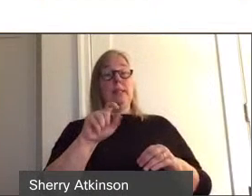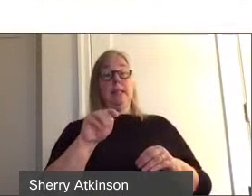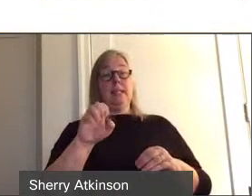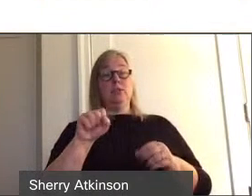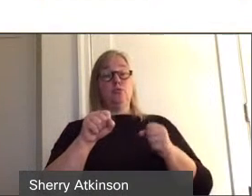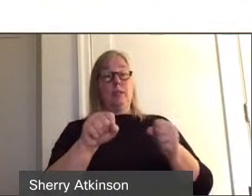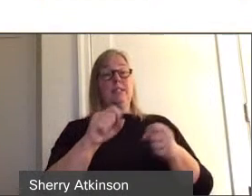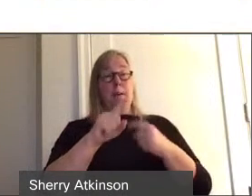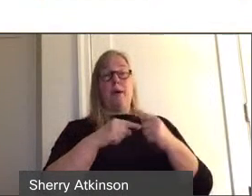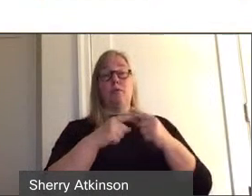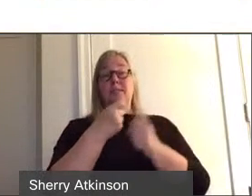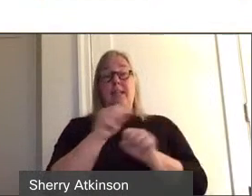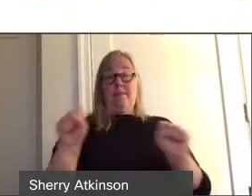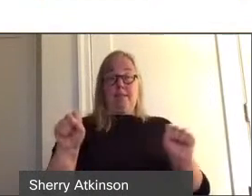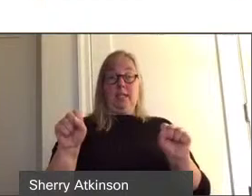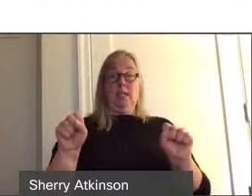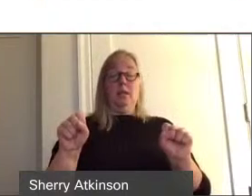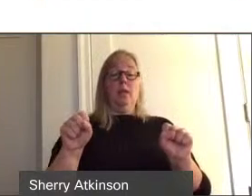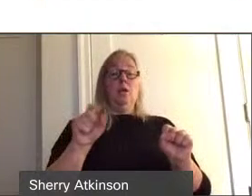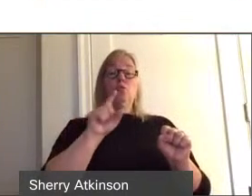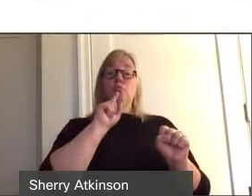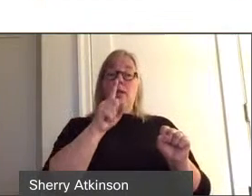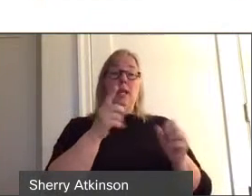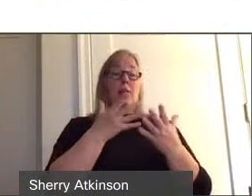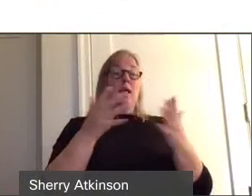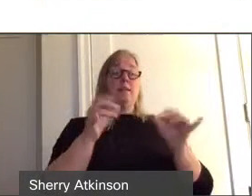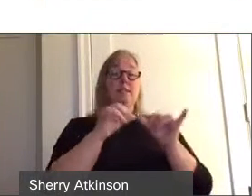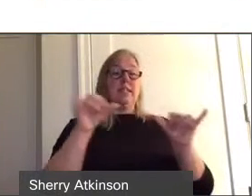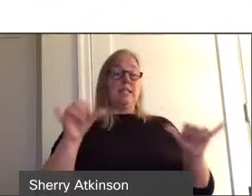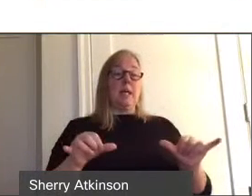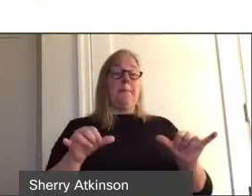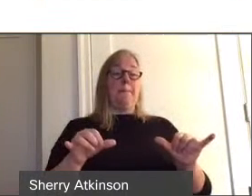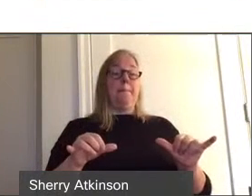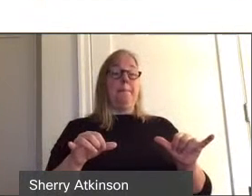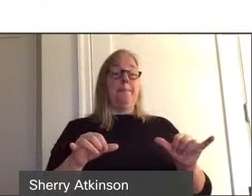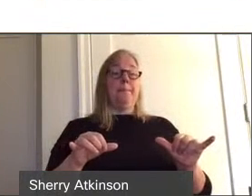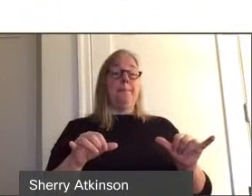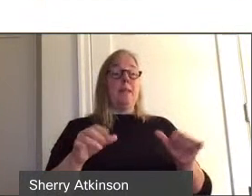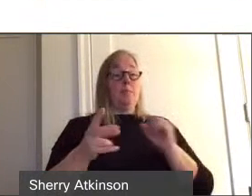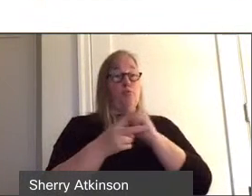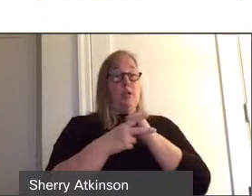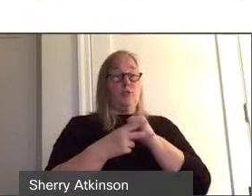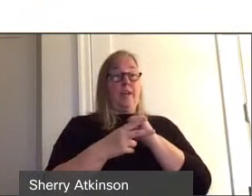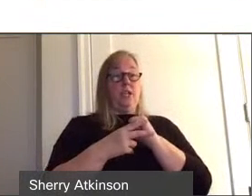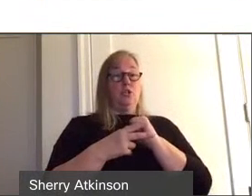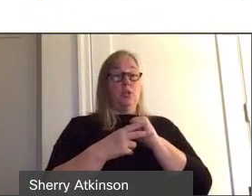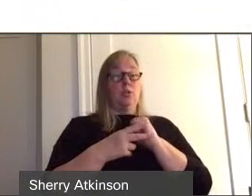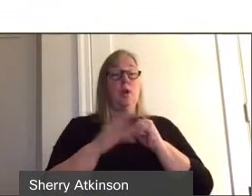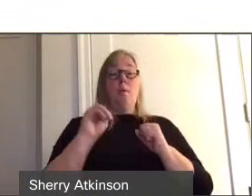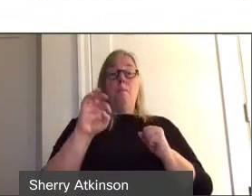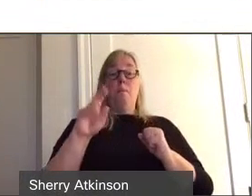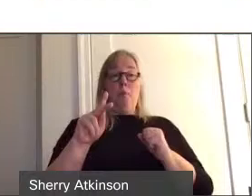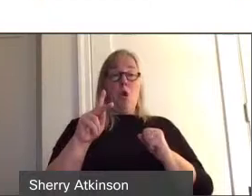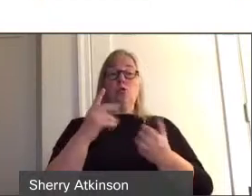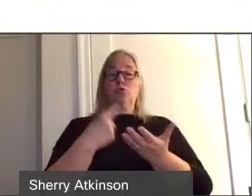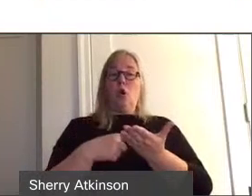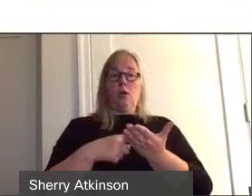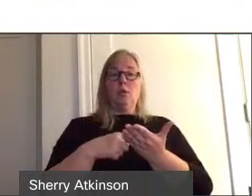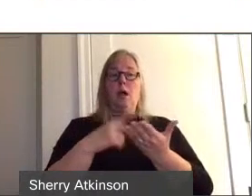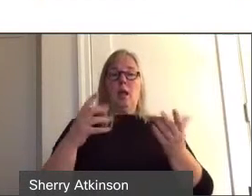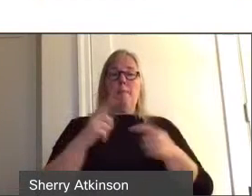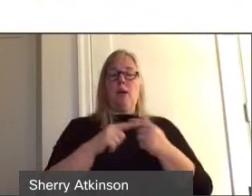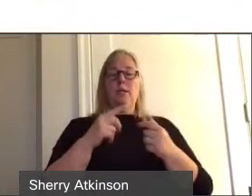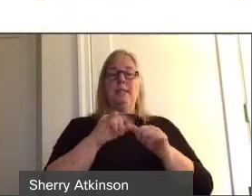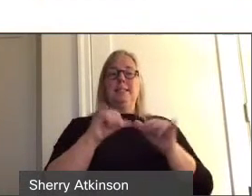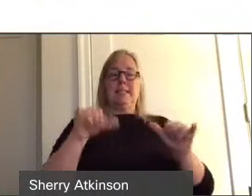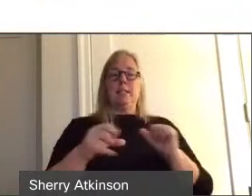And really, there's a lot of system preservation. Mark talked a lot about system preservation in his discussion,